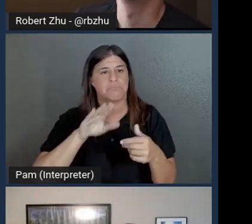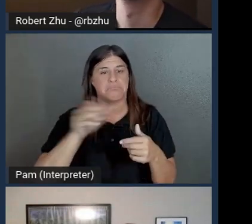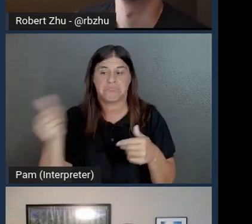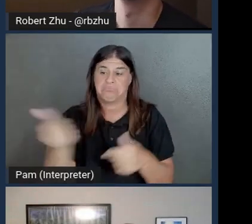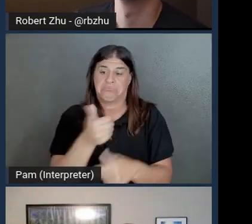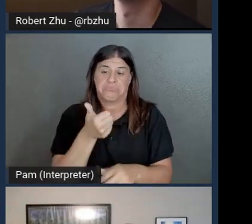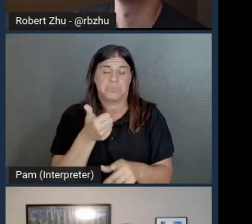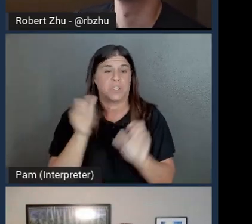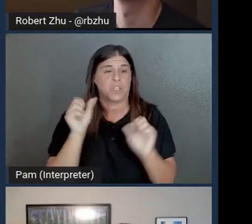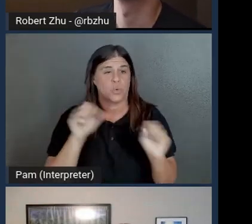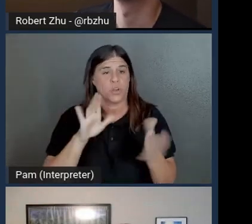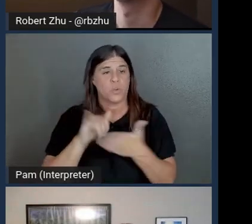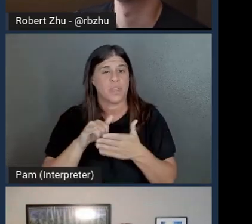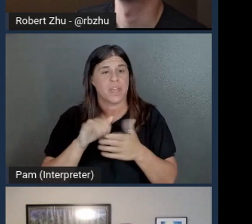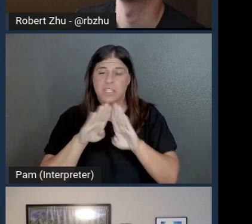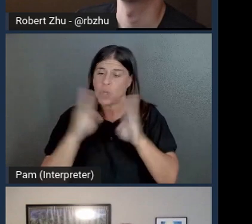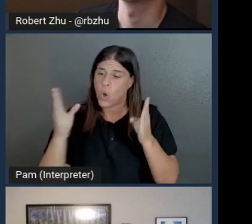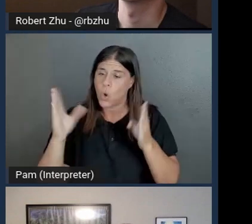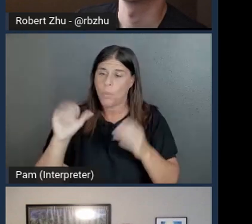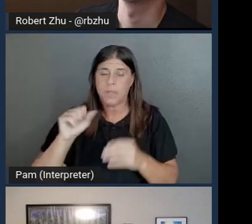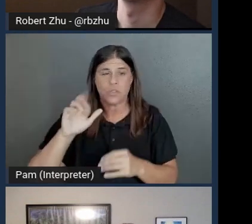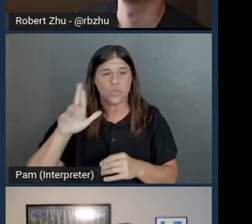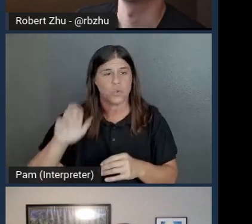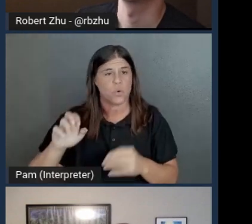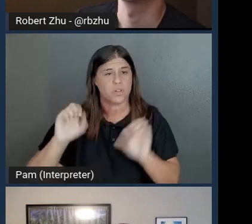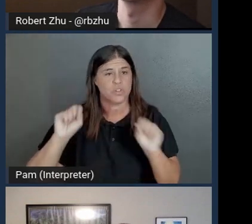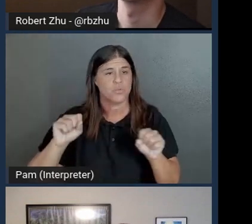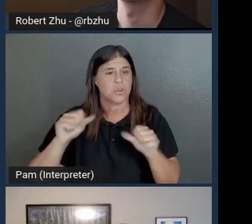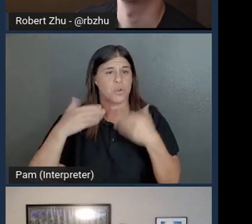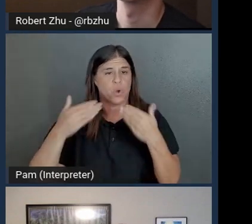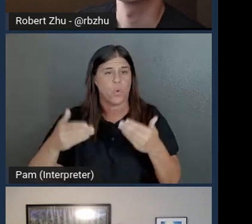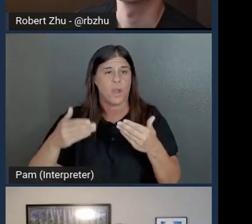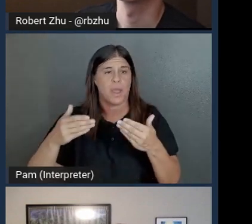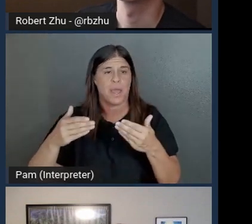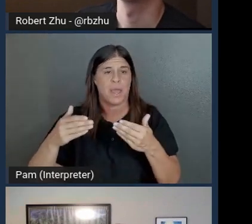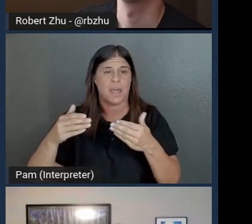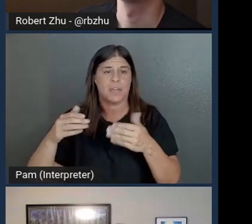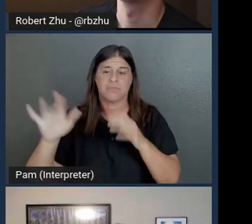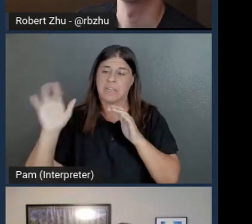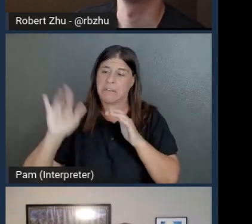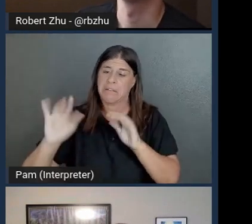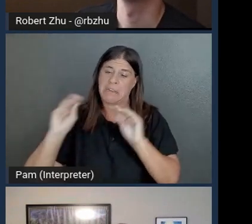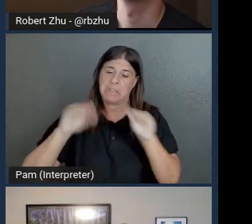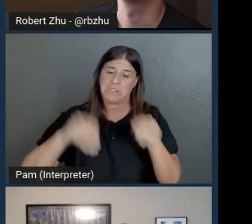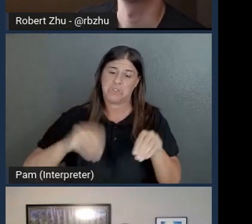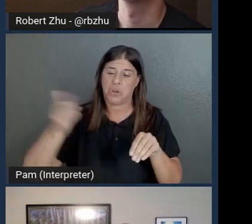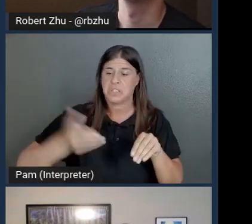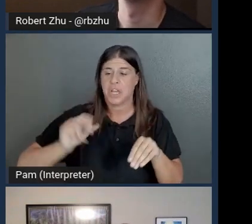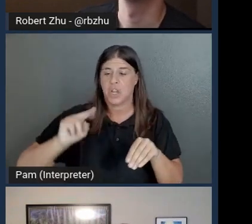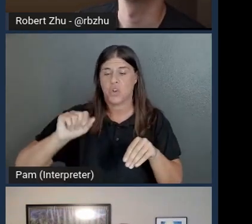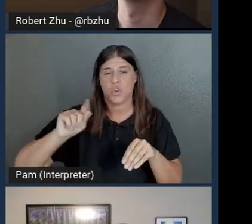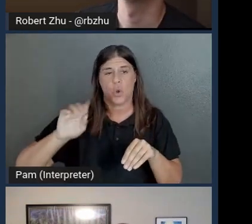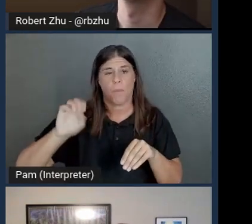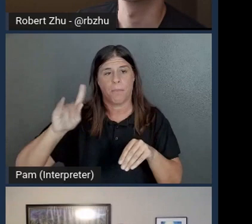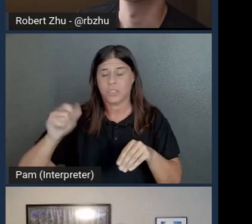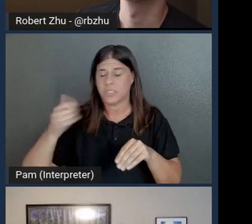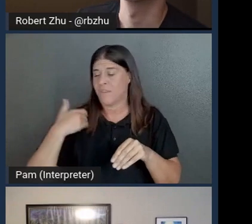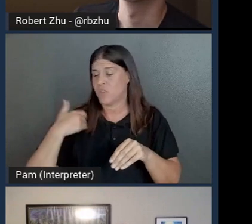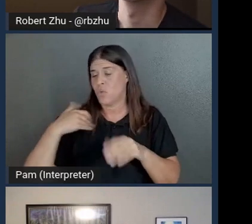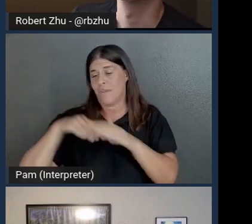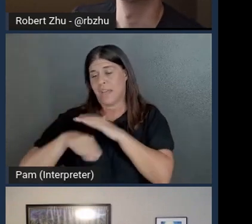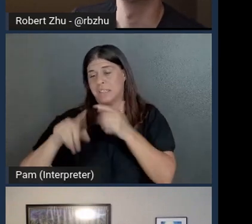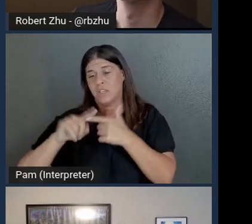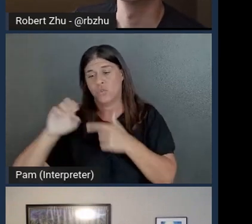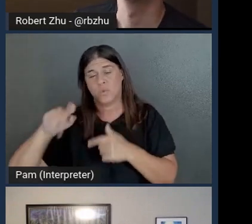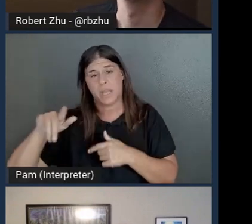So this is an open source PyPy package, so you can just pip install graph-notebooks, and as long as you have connection into a Neptune cluster,